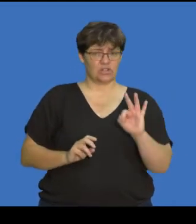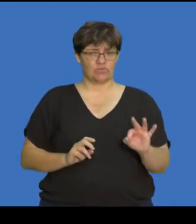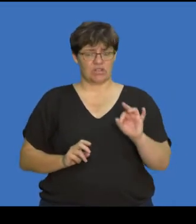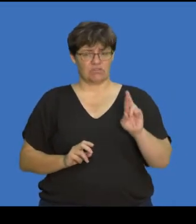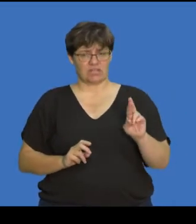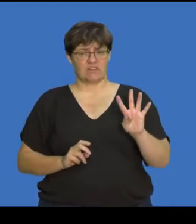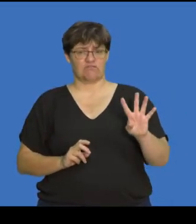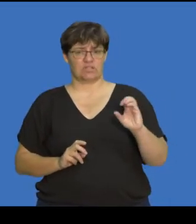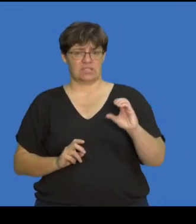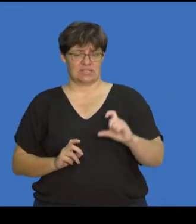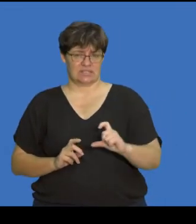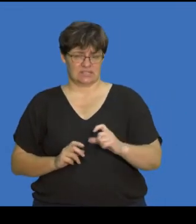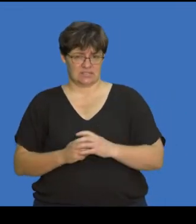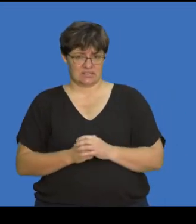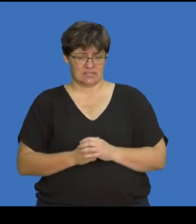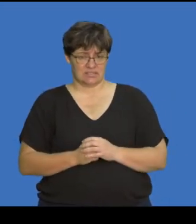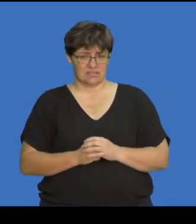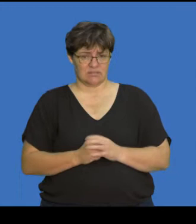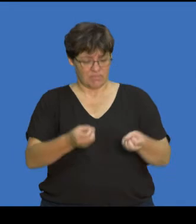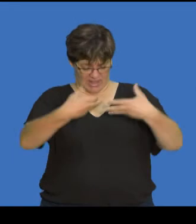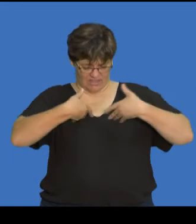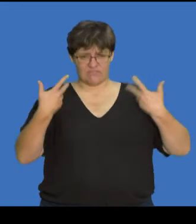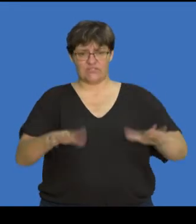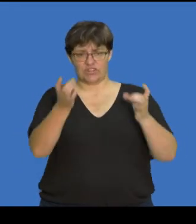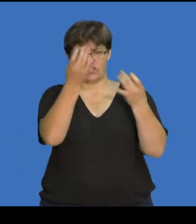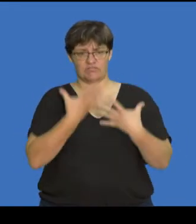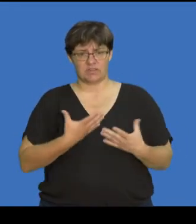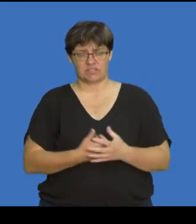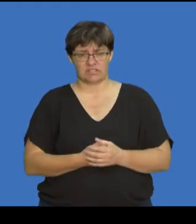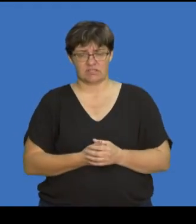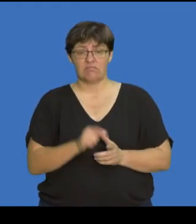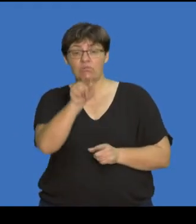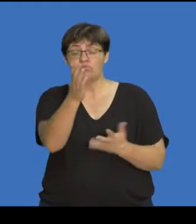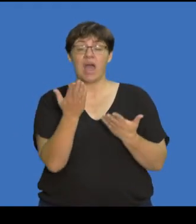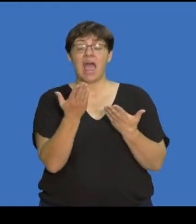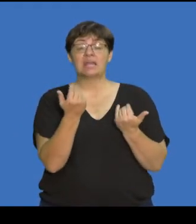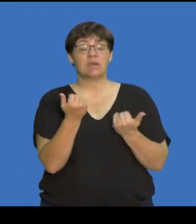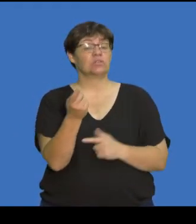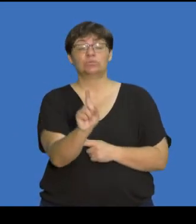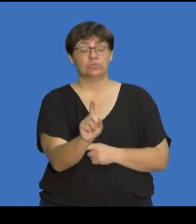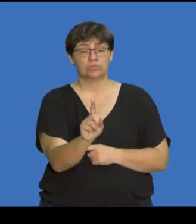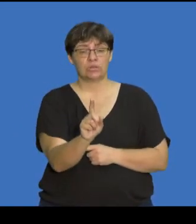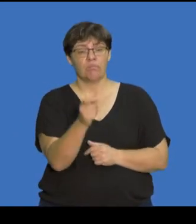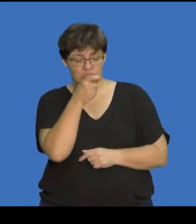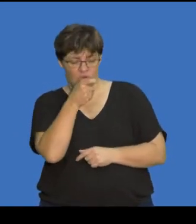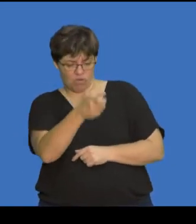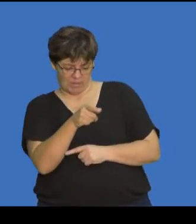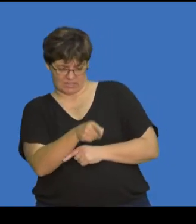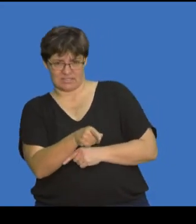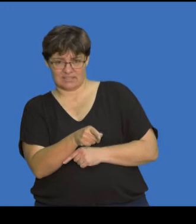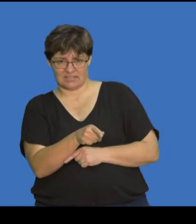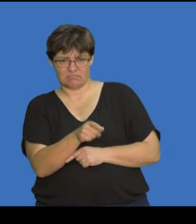40 cents. So this is given information. You are expected to what? Comment on it. What's our